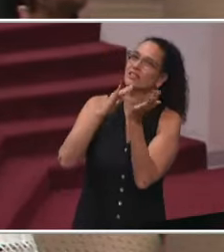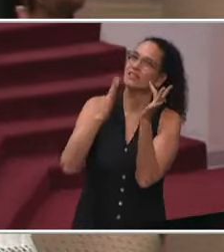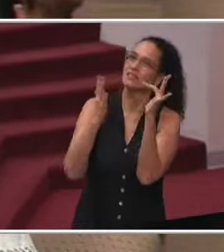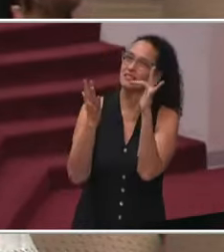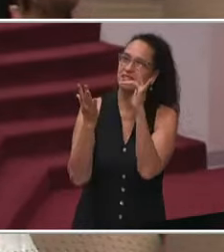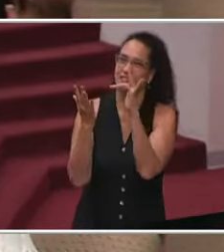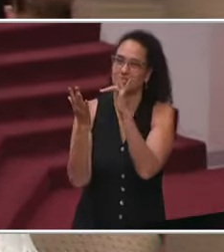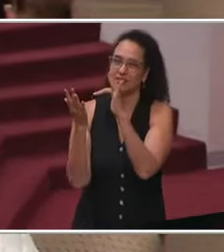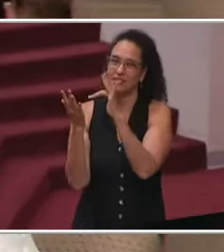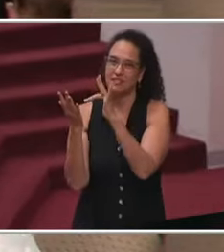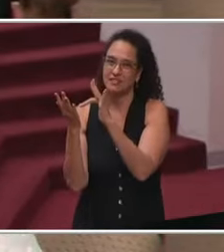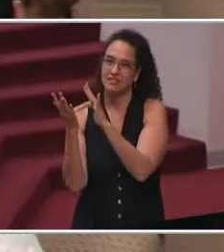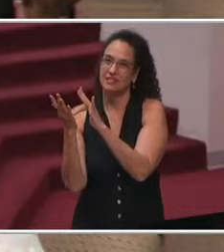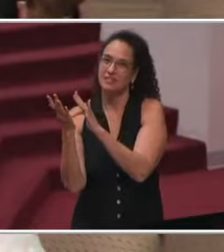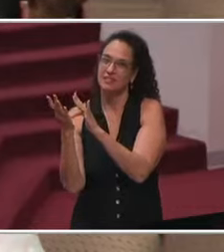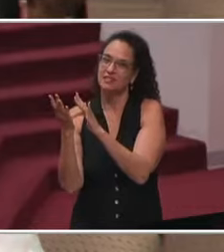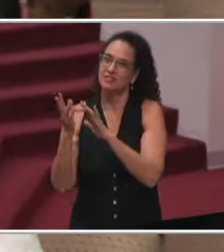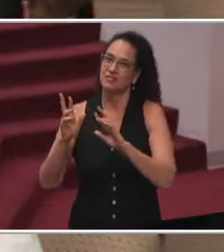My